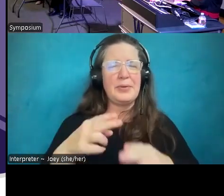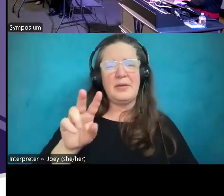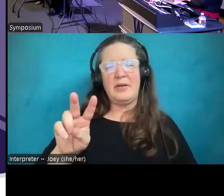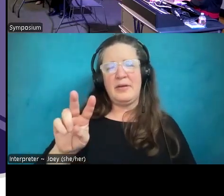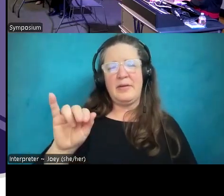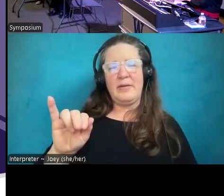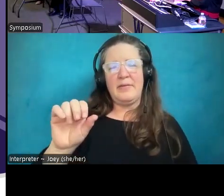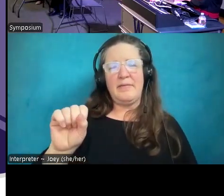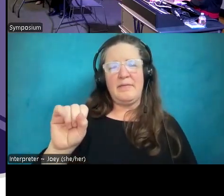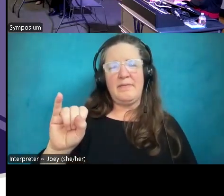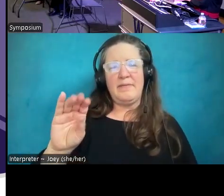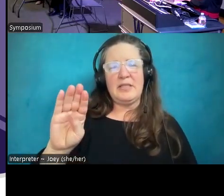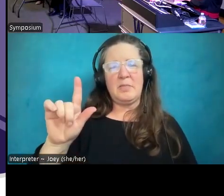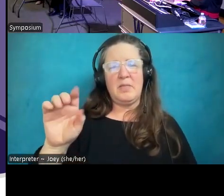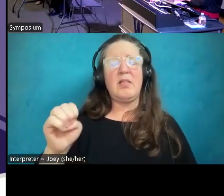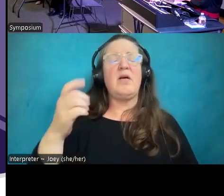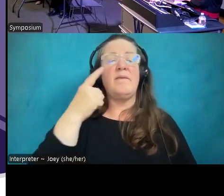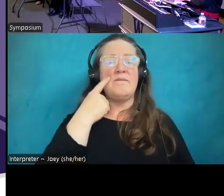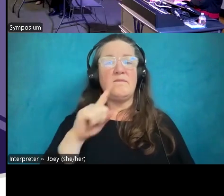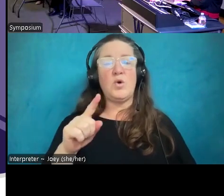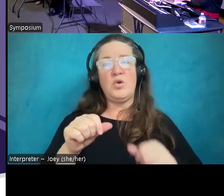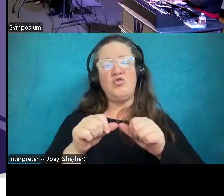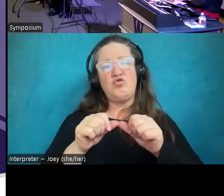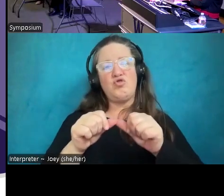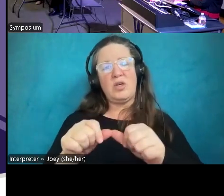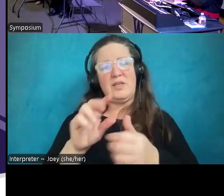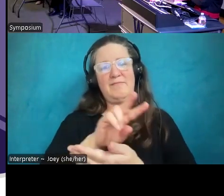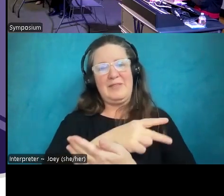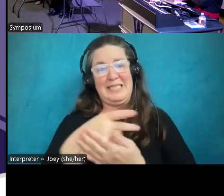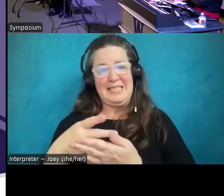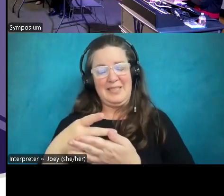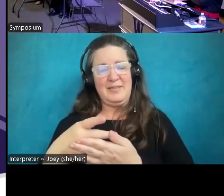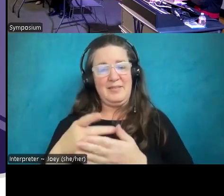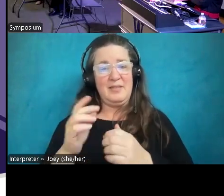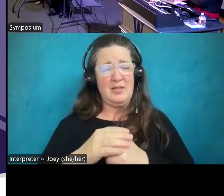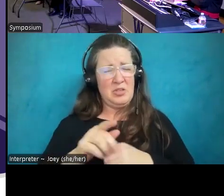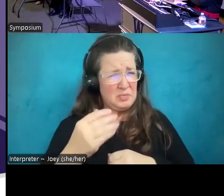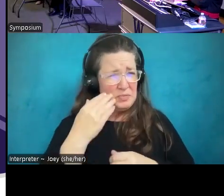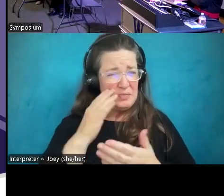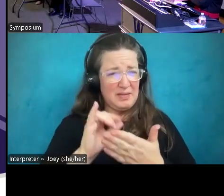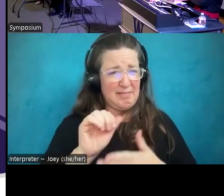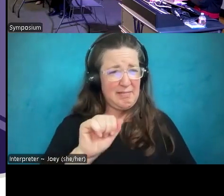Have patients found it to be helpful and worth the cost, or are you familiar with this app?